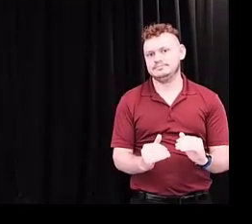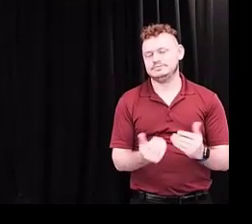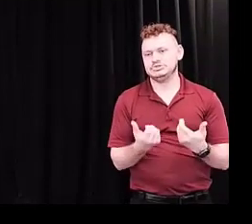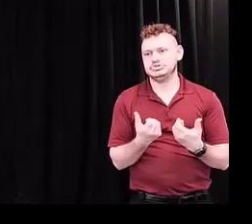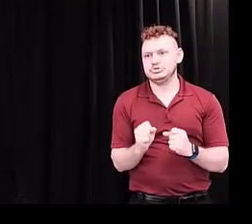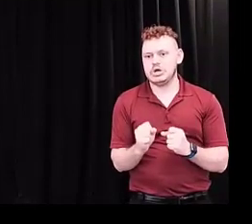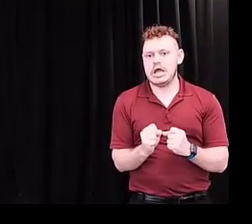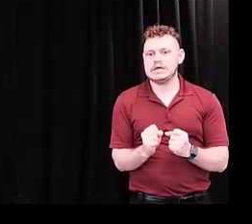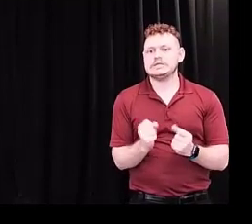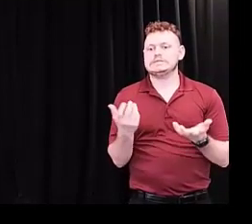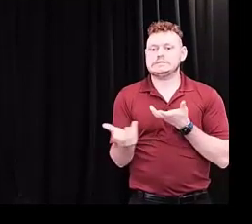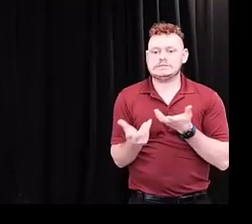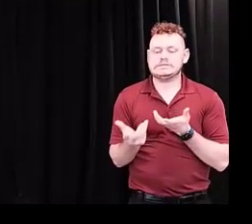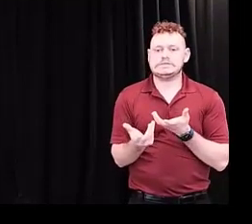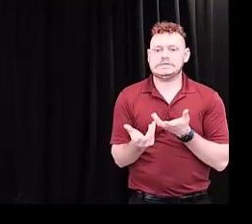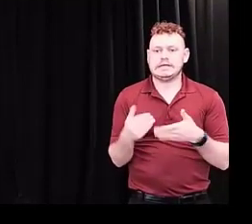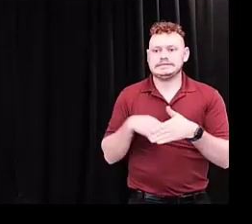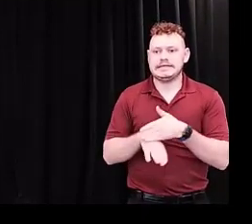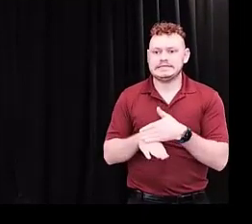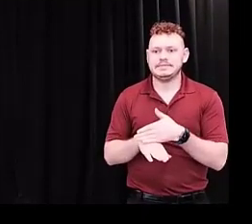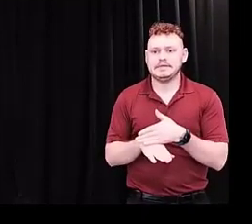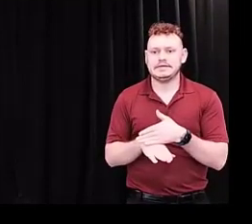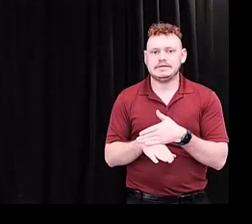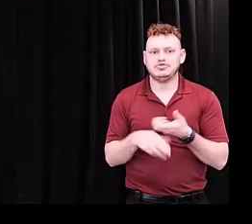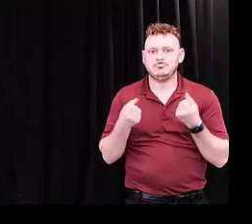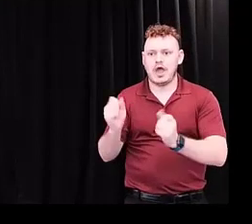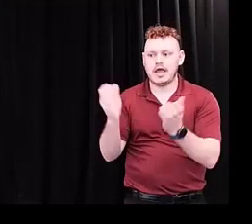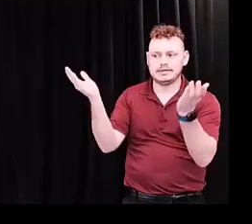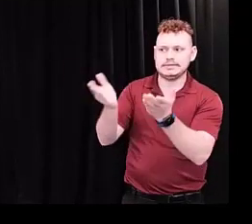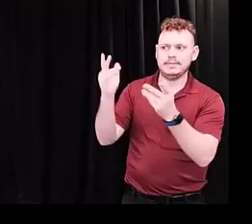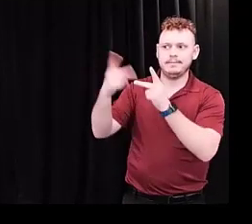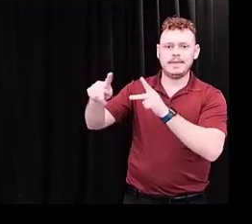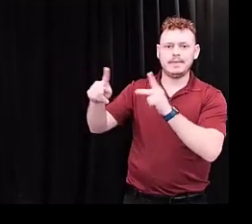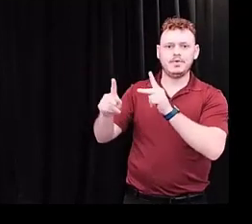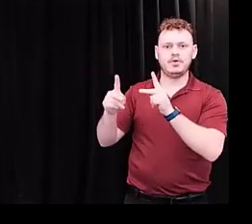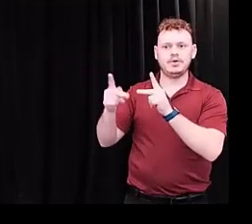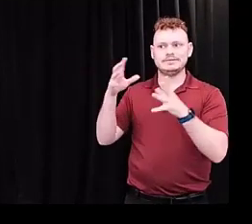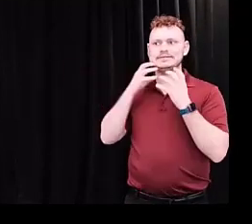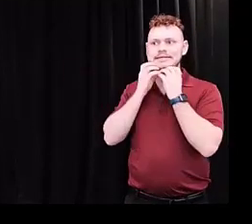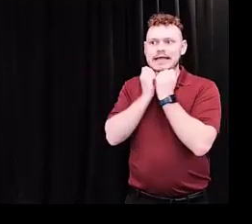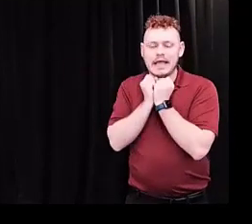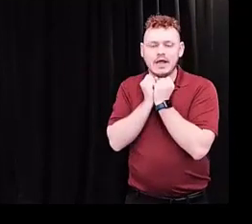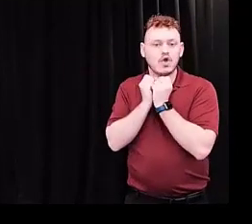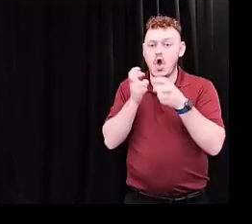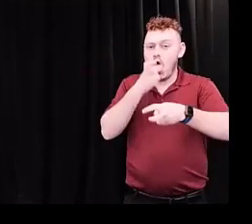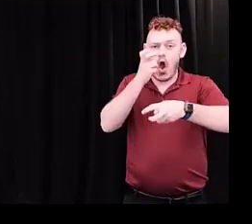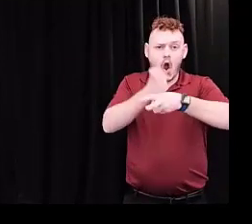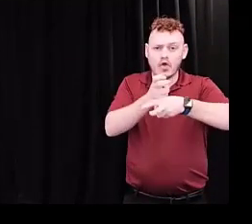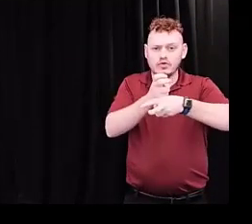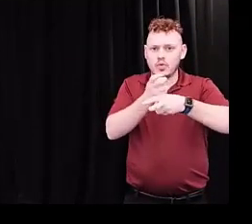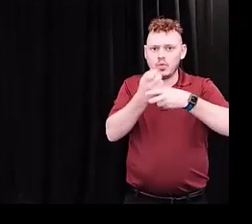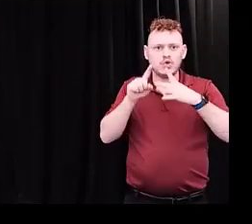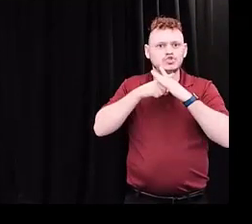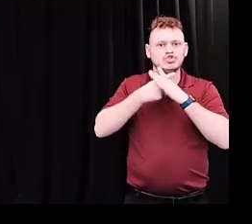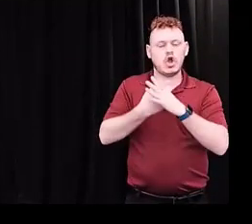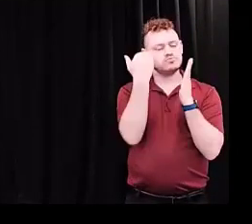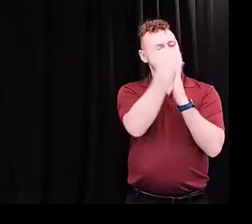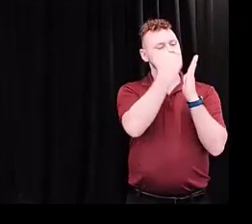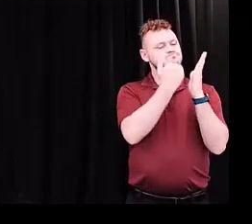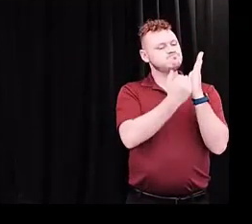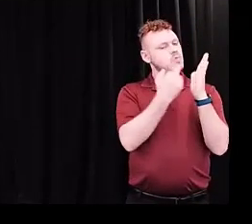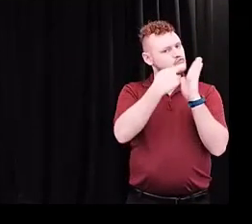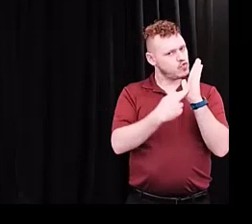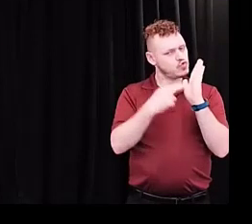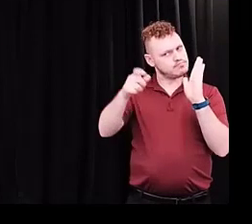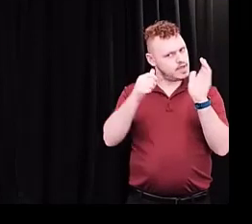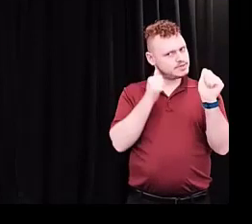grassroots accessibility and getting people to care. And I think the hardest part is we start with all the rules and we say, well, it's got